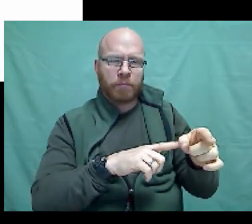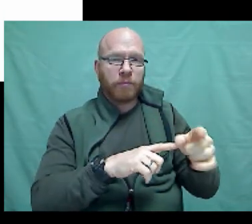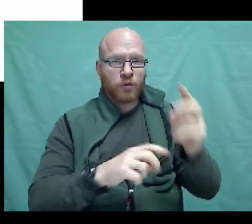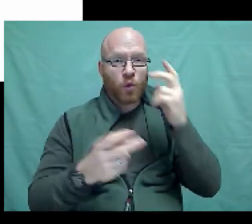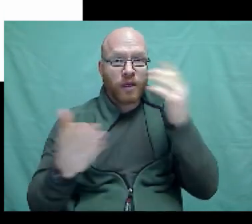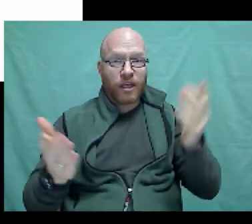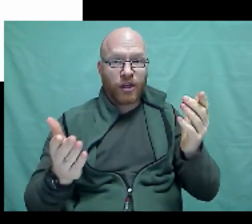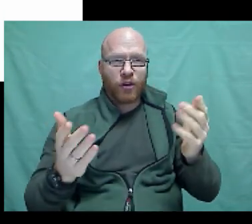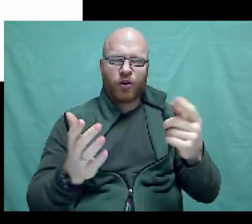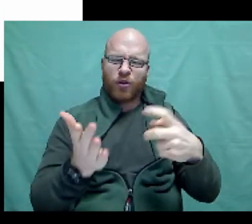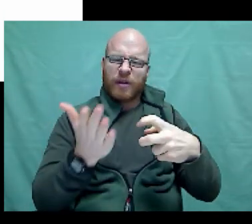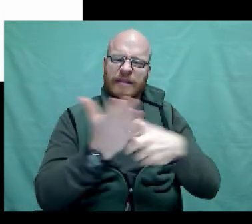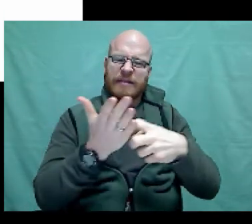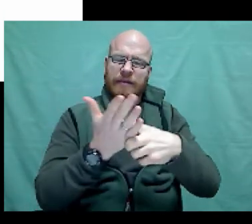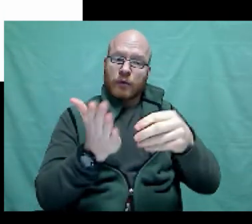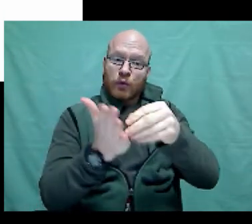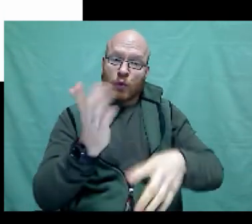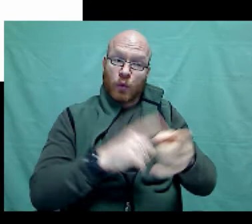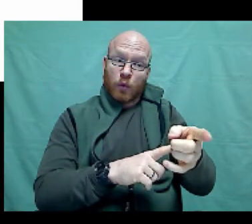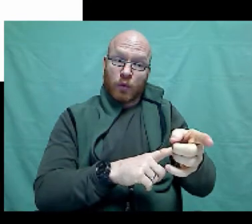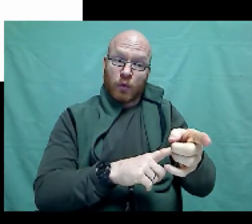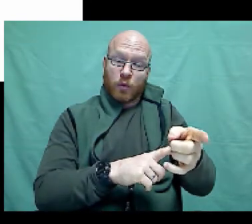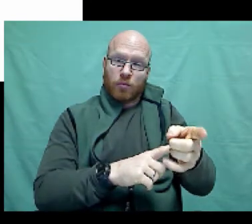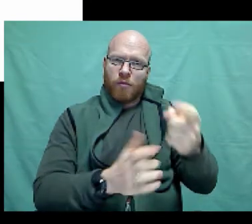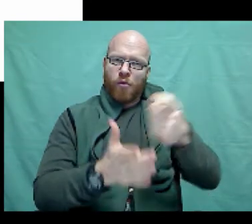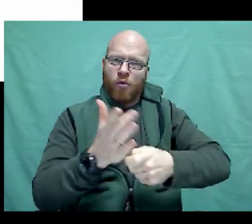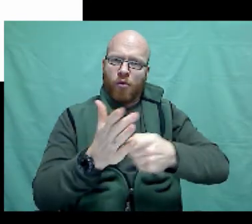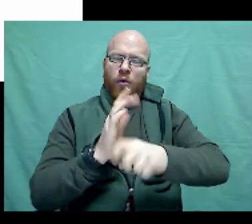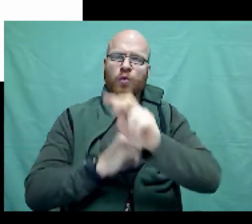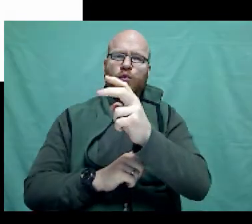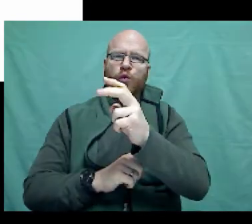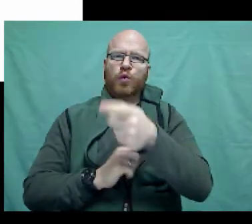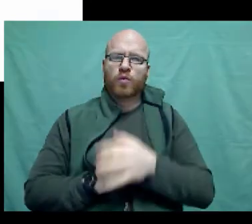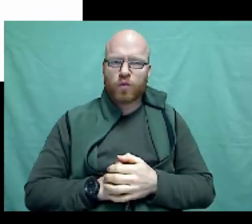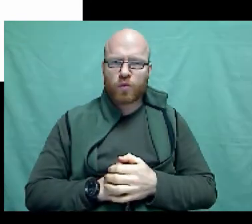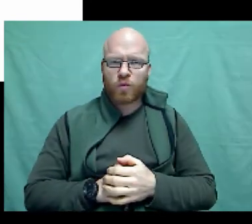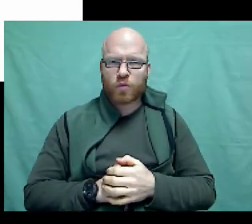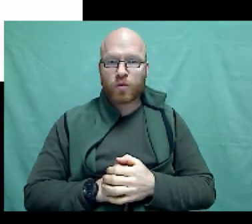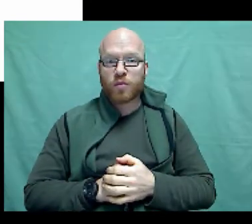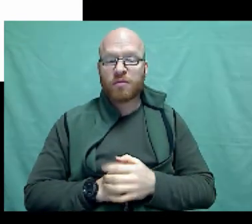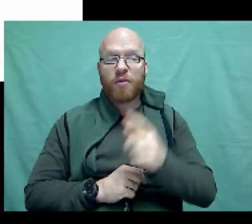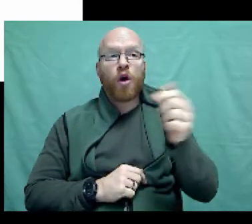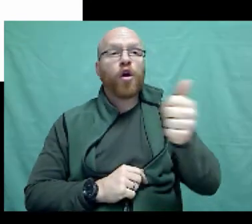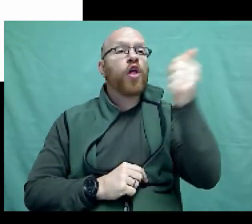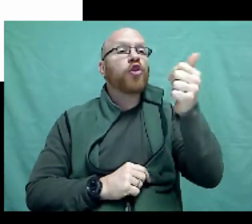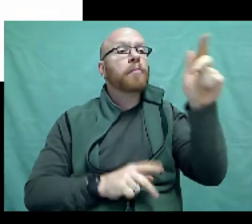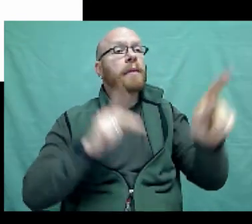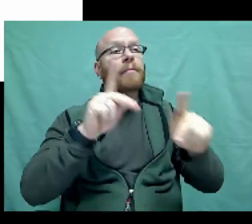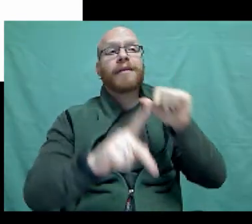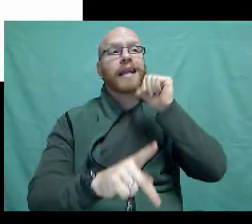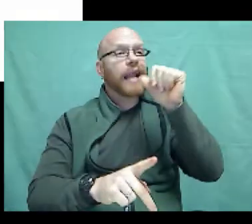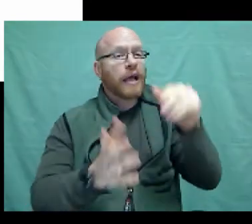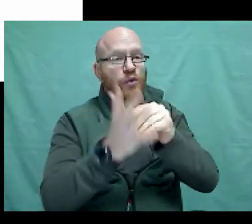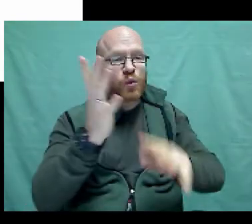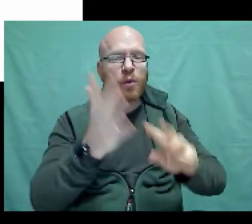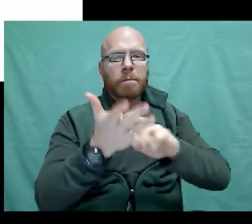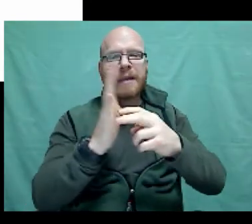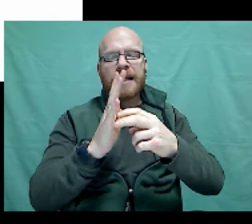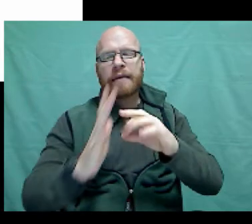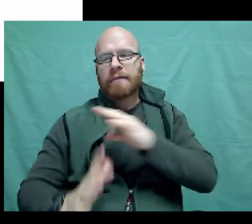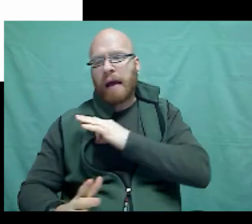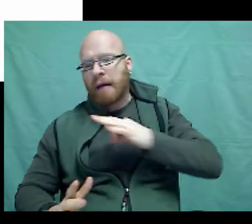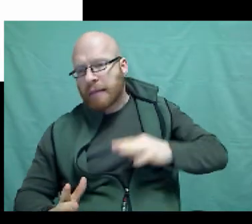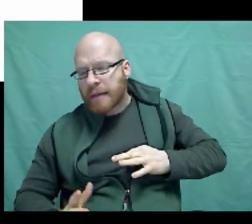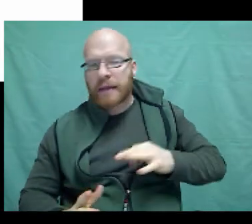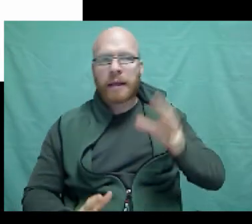ticket sales. On this problem, the students paid $2 for their tickets, and then non-students,